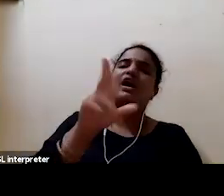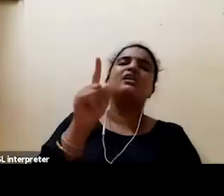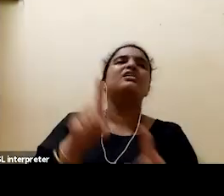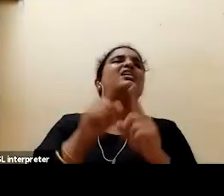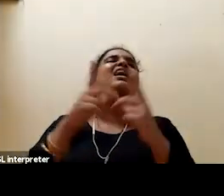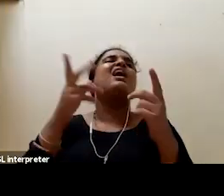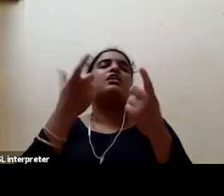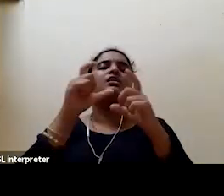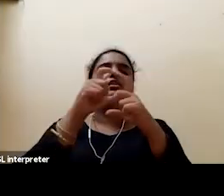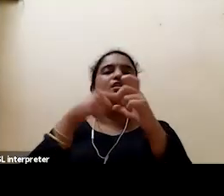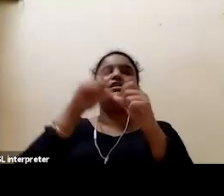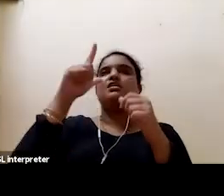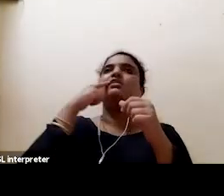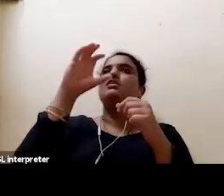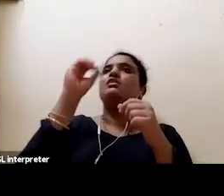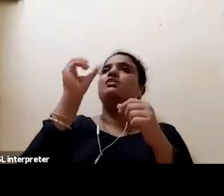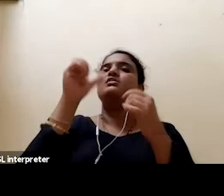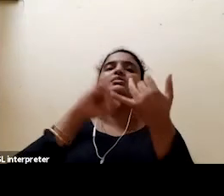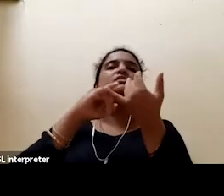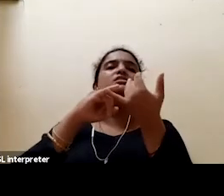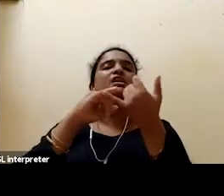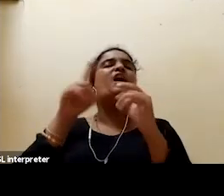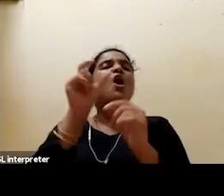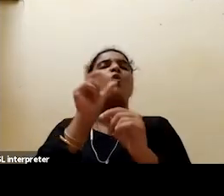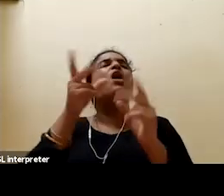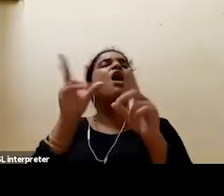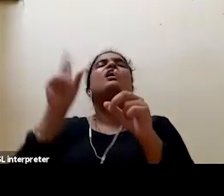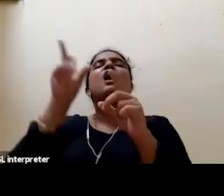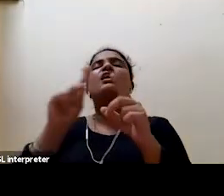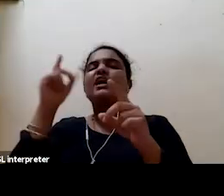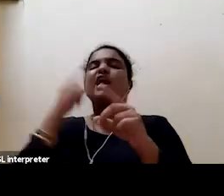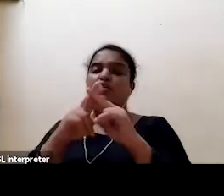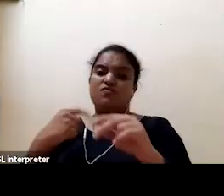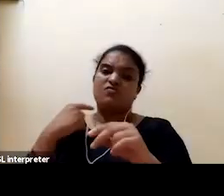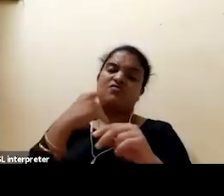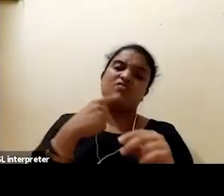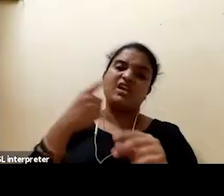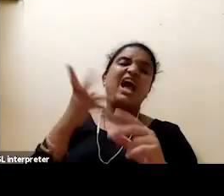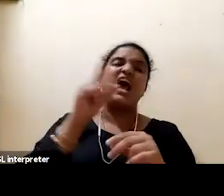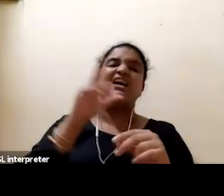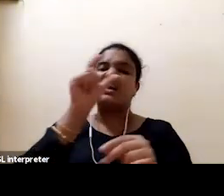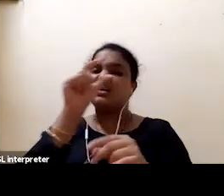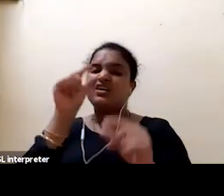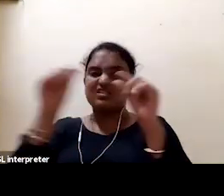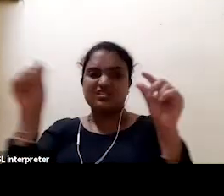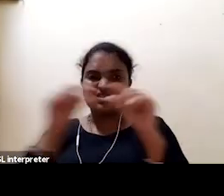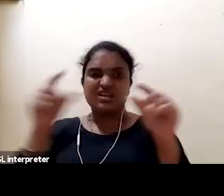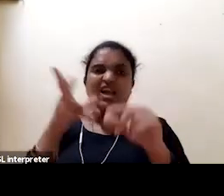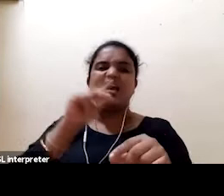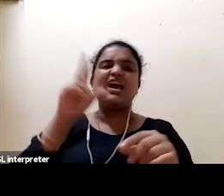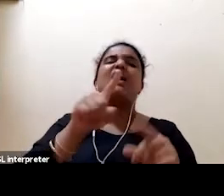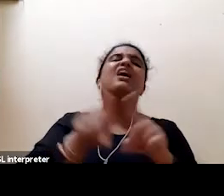delicious, delicious multiple times. So you should always make sure that you're not repeating the same word many times in a sentence or in a